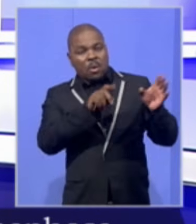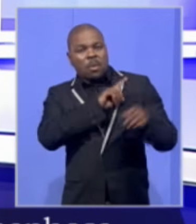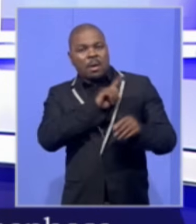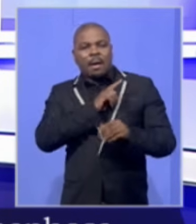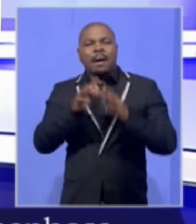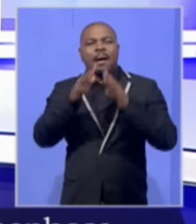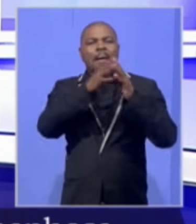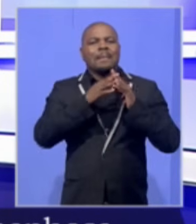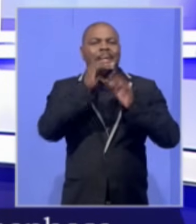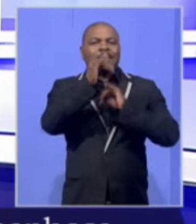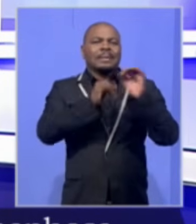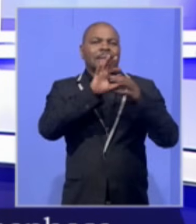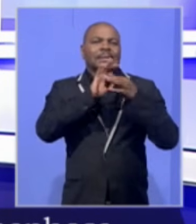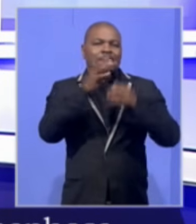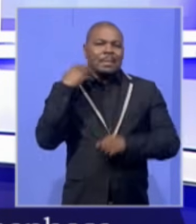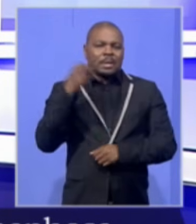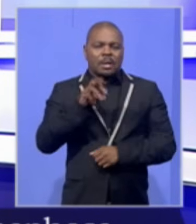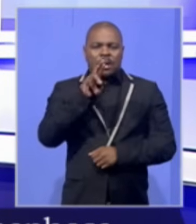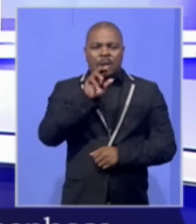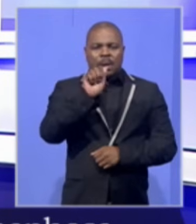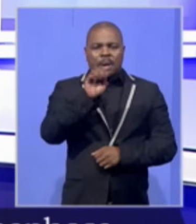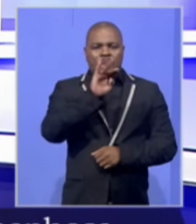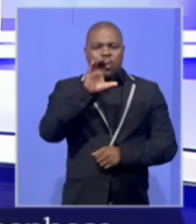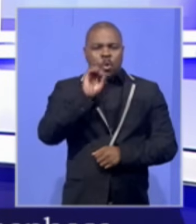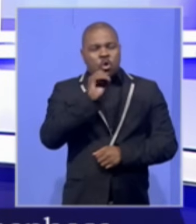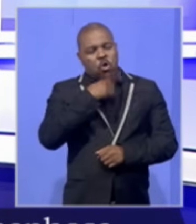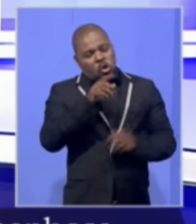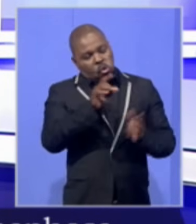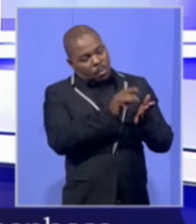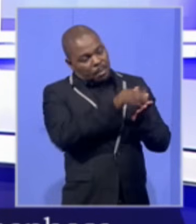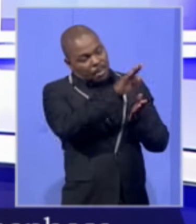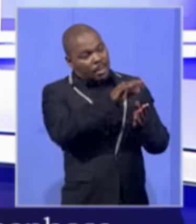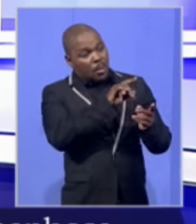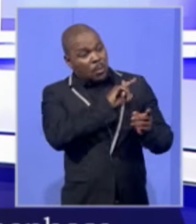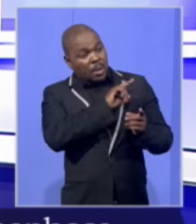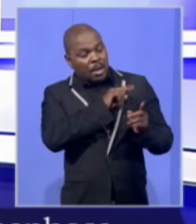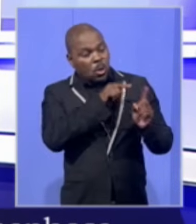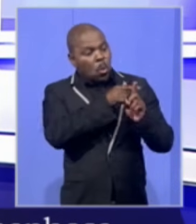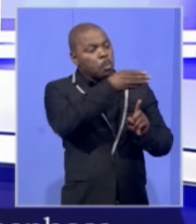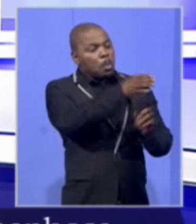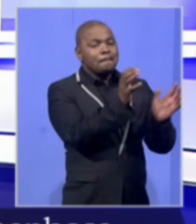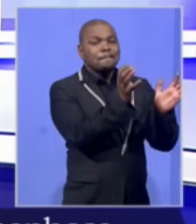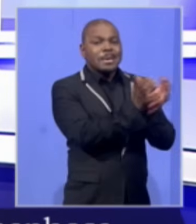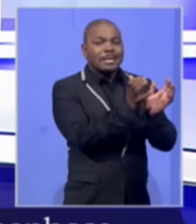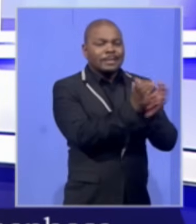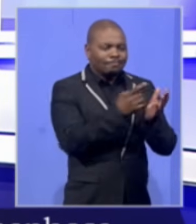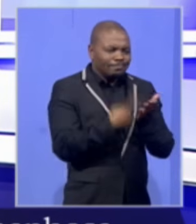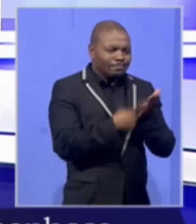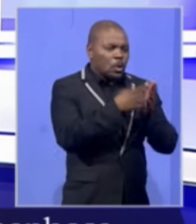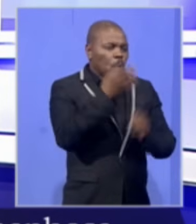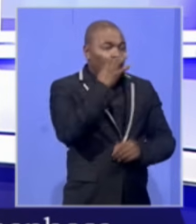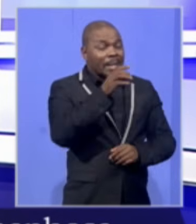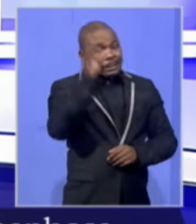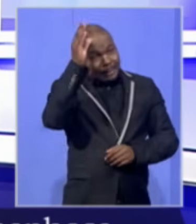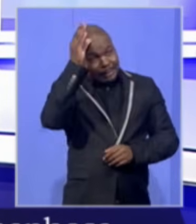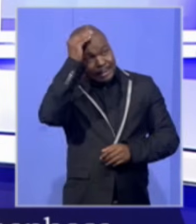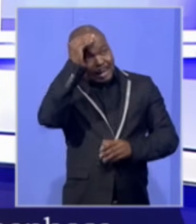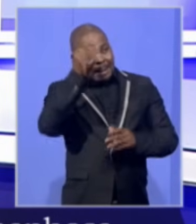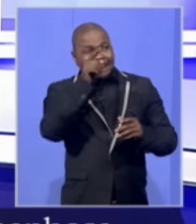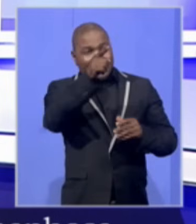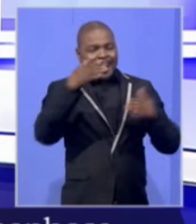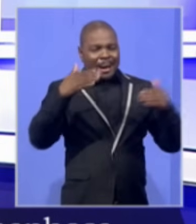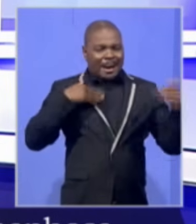Rubio. Seno ke morago ga gore a nne le seabe mo kokwanong e kwa go yona tlhalositseng botsamaisi jwa ga Trump e le jo bo eteletseng